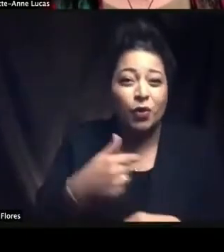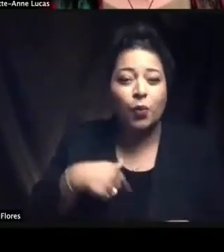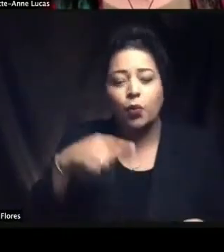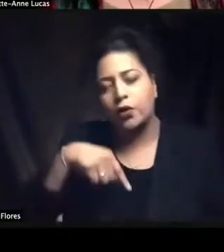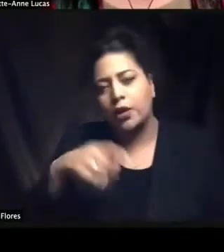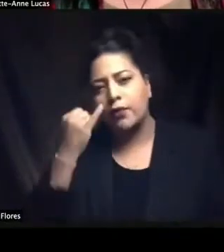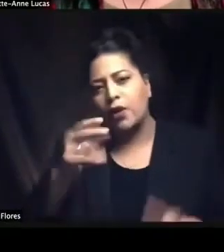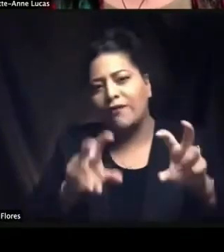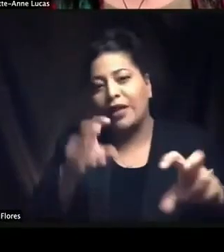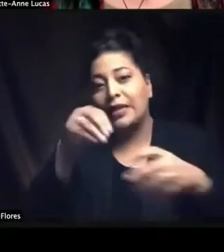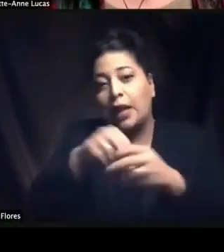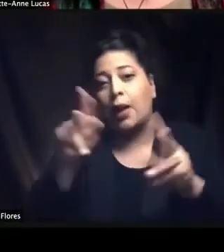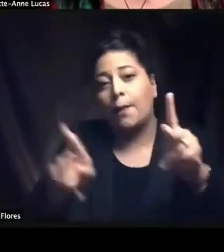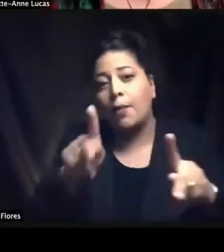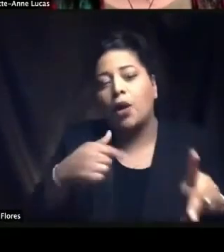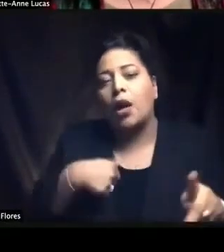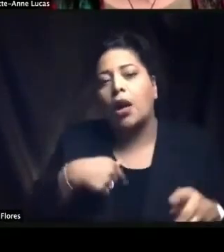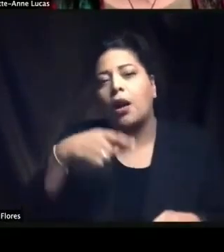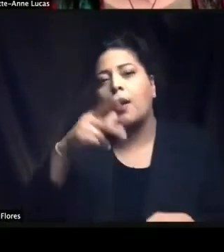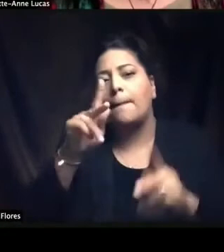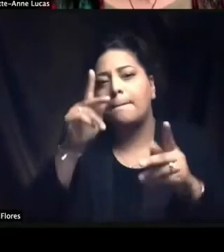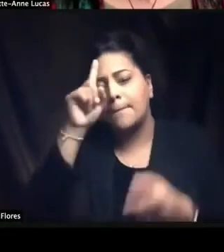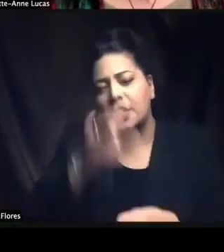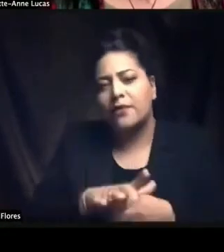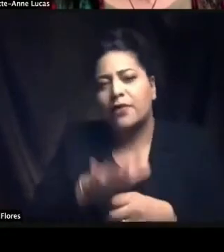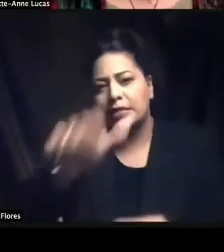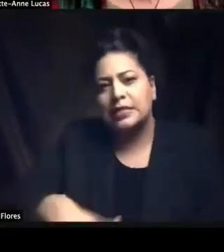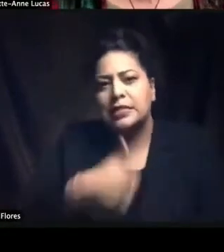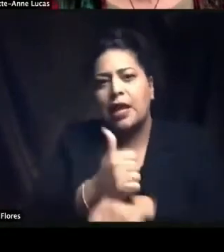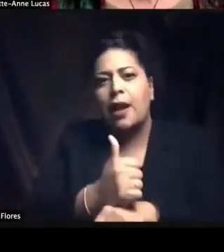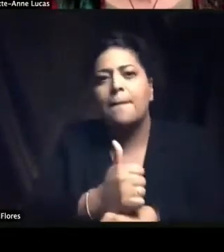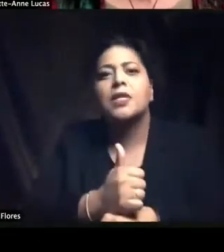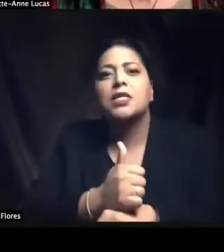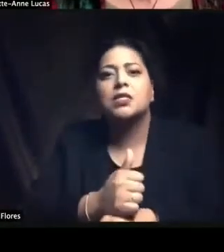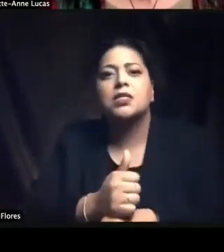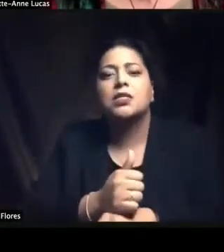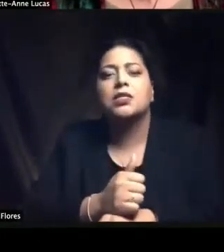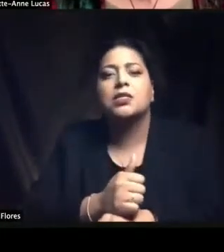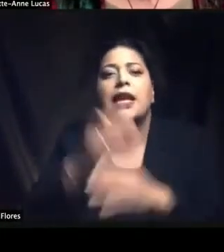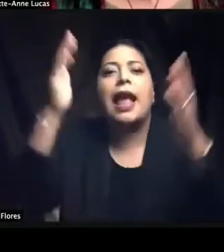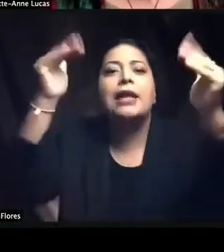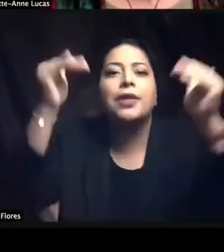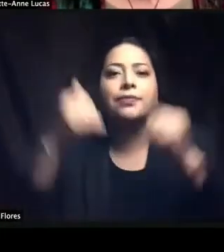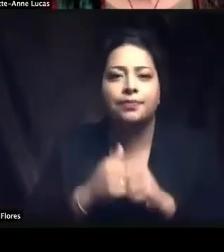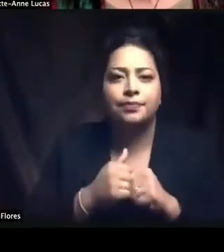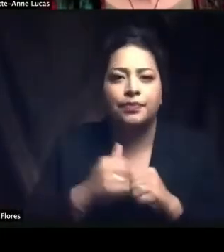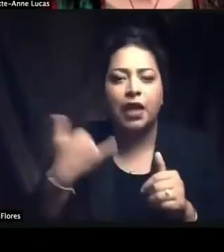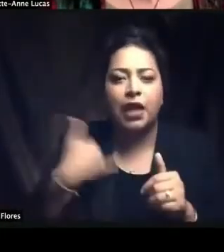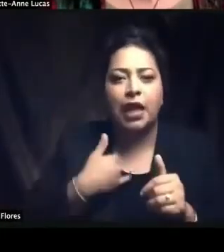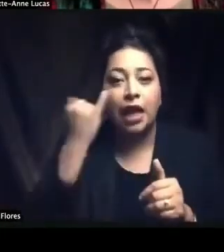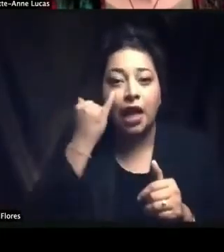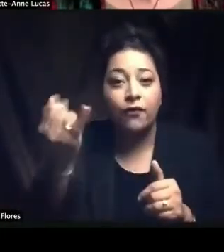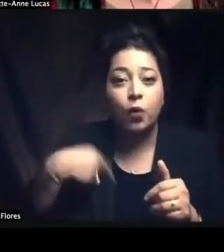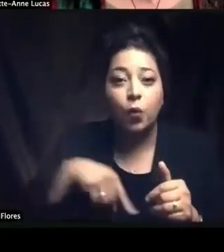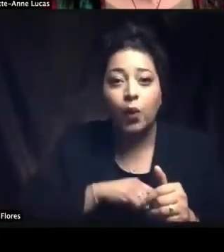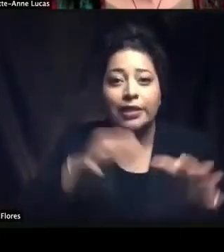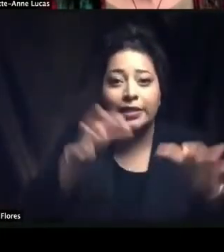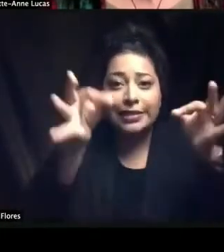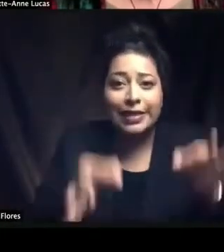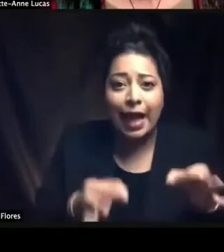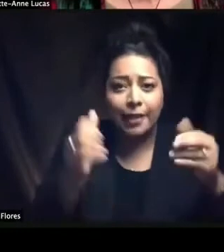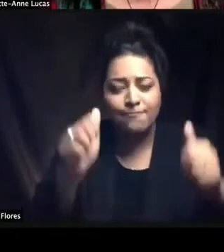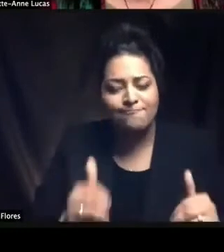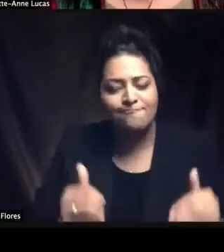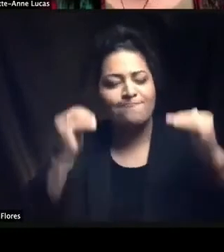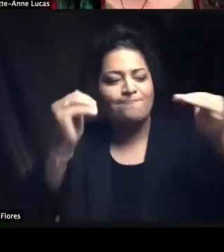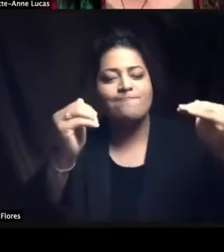I also believe in establishing standards. Once we establish those standards, we get to determine where we are as a community. In